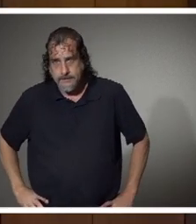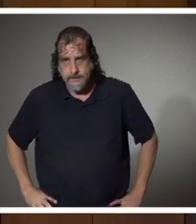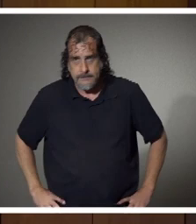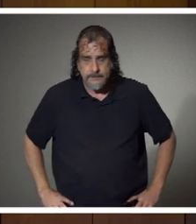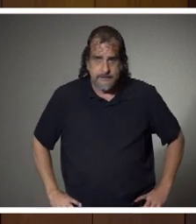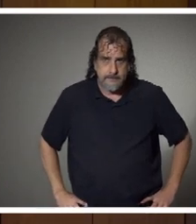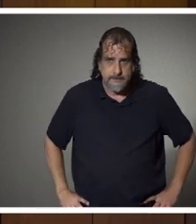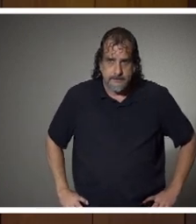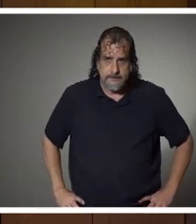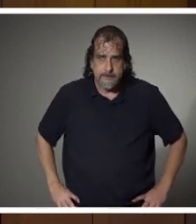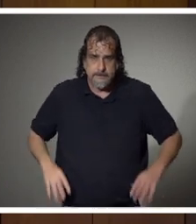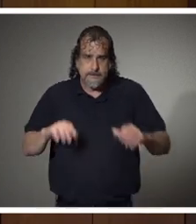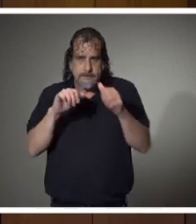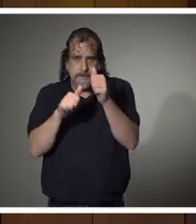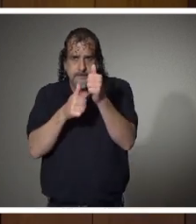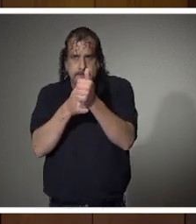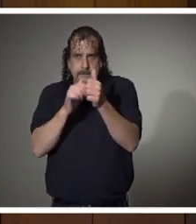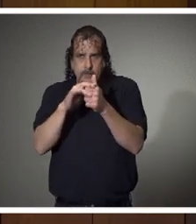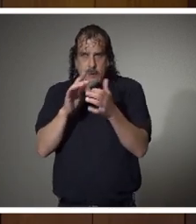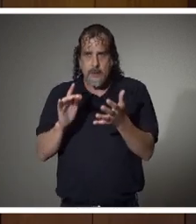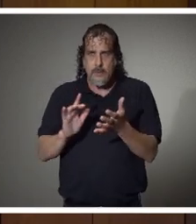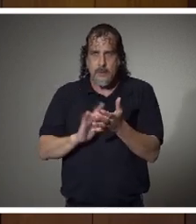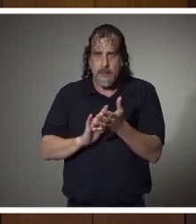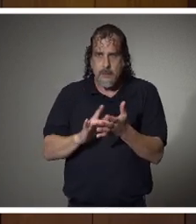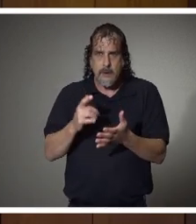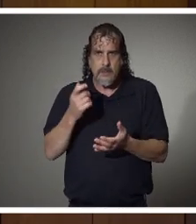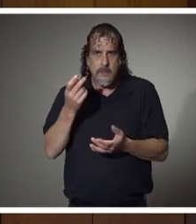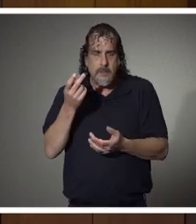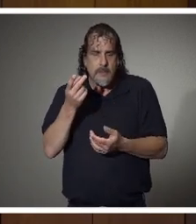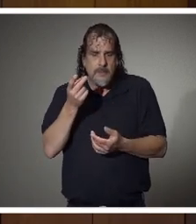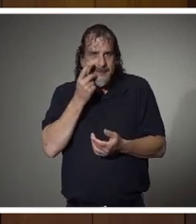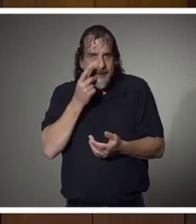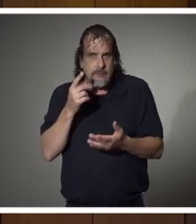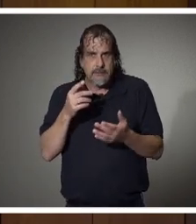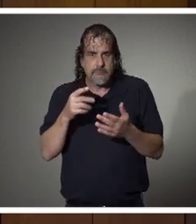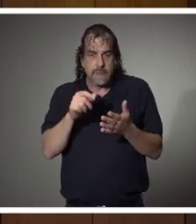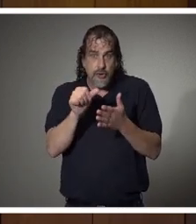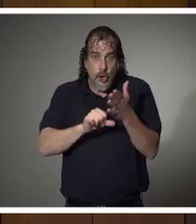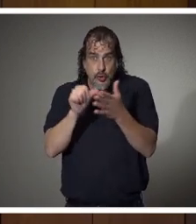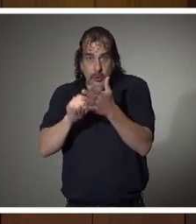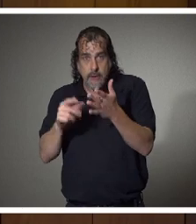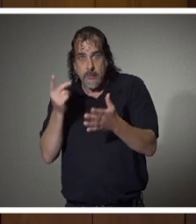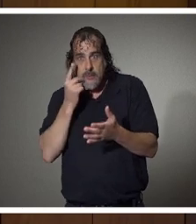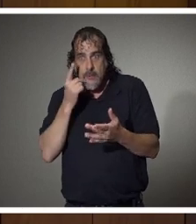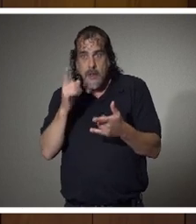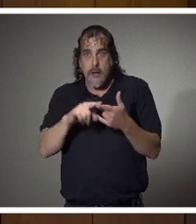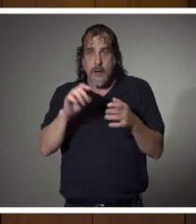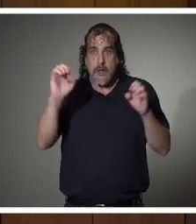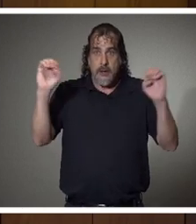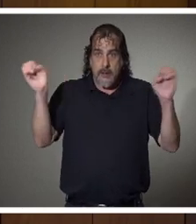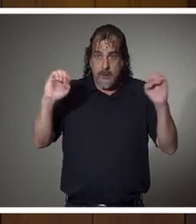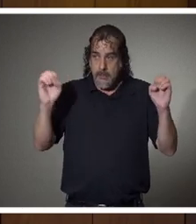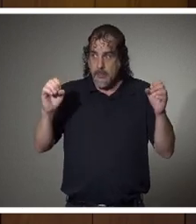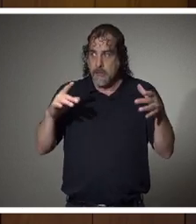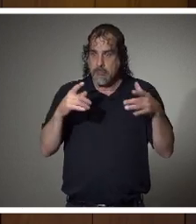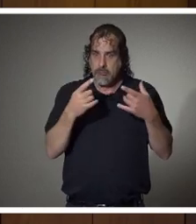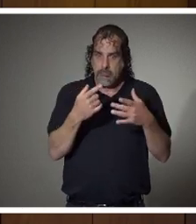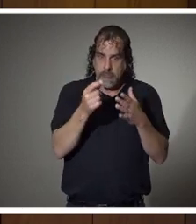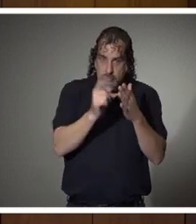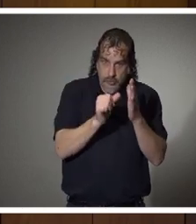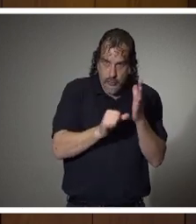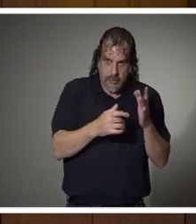Just a quick follow-up on the medical and dental procedures. So these are emergency procedures have been taking place. So